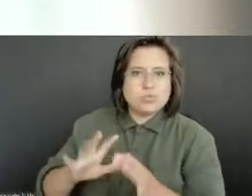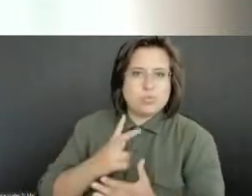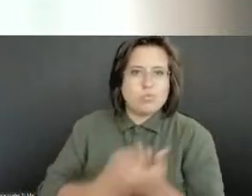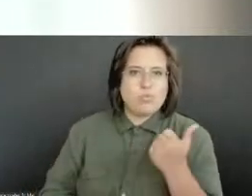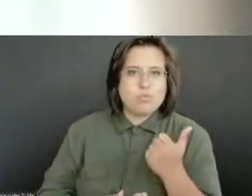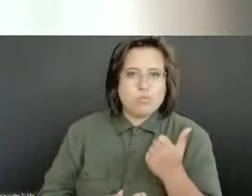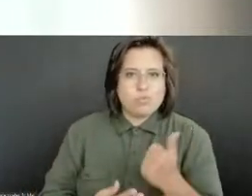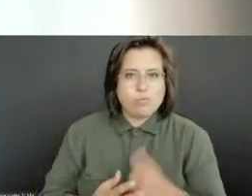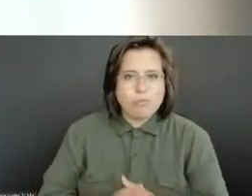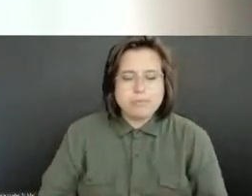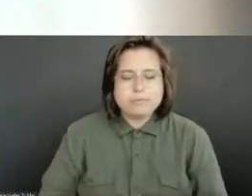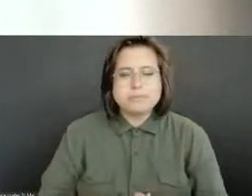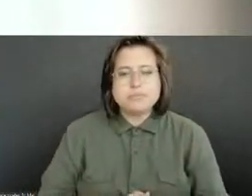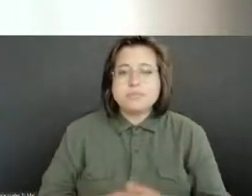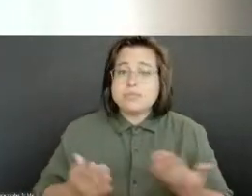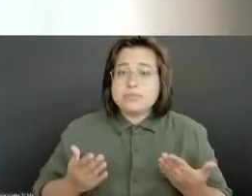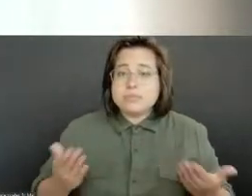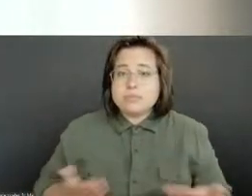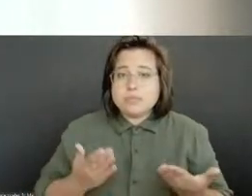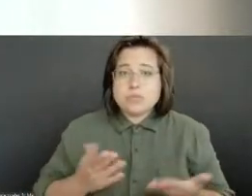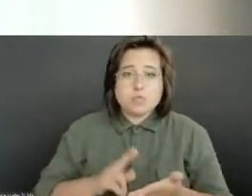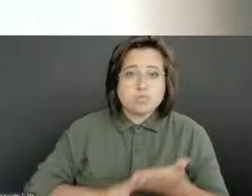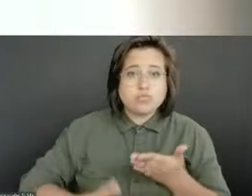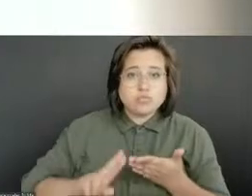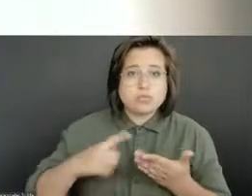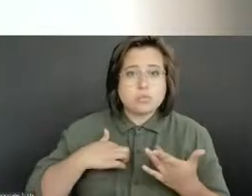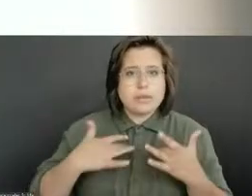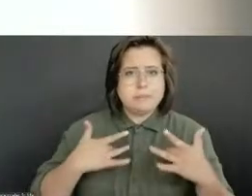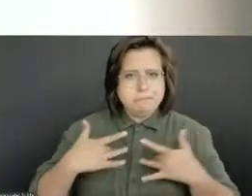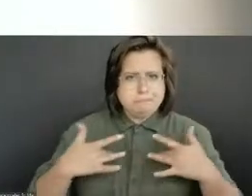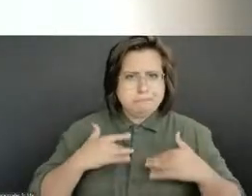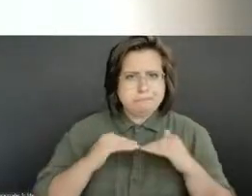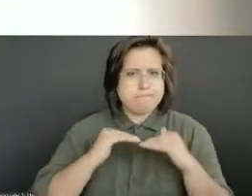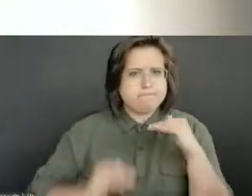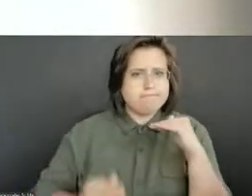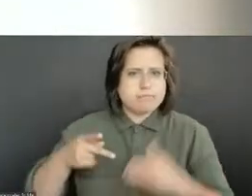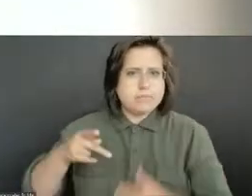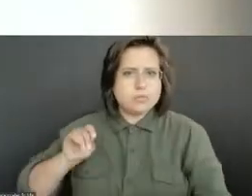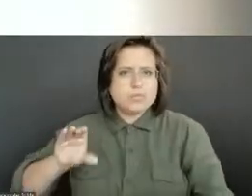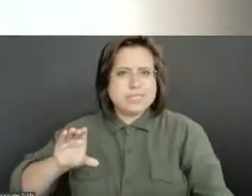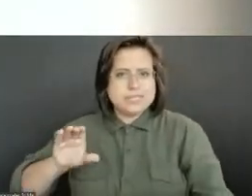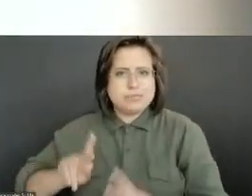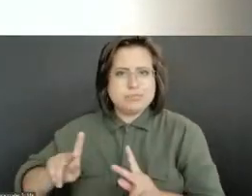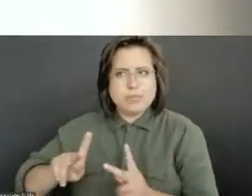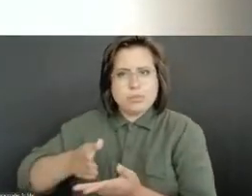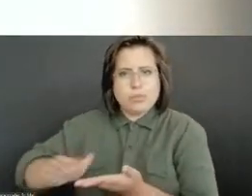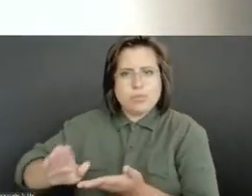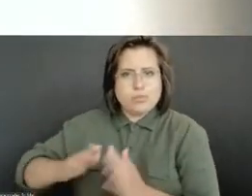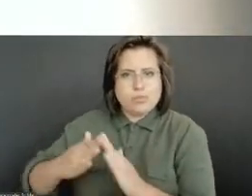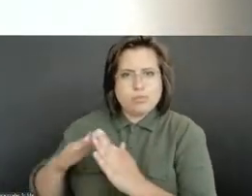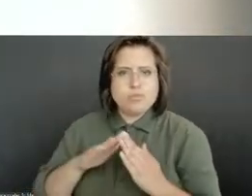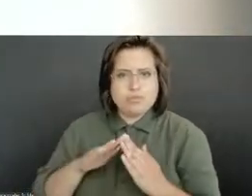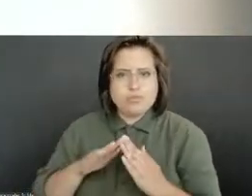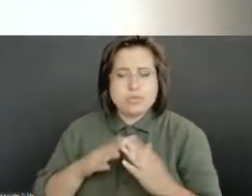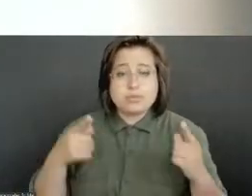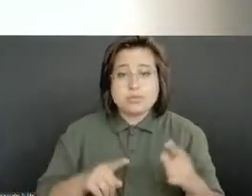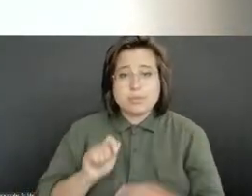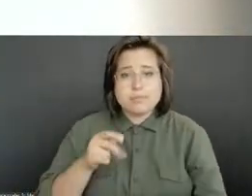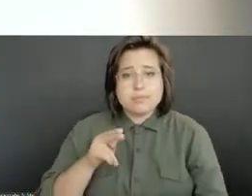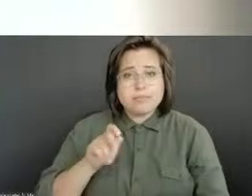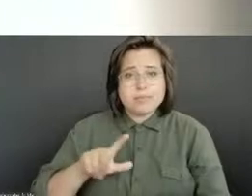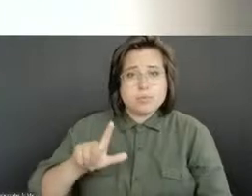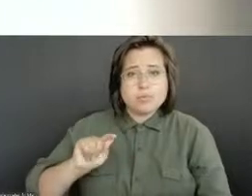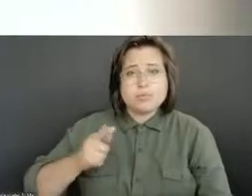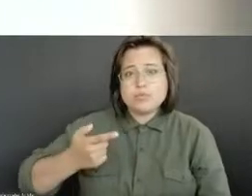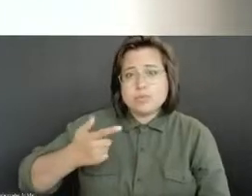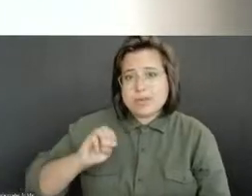University, we've been very, very concerned about the inequity that has occurred for persons of color in underserved communities. In April of 2021, Emory